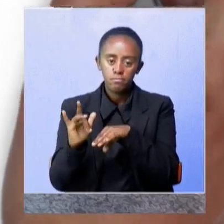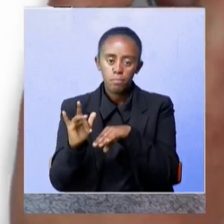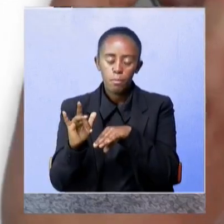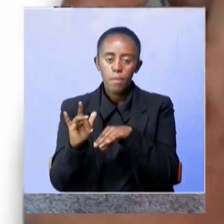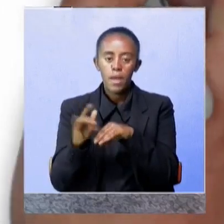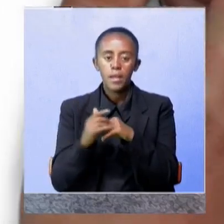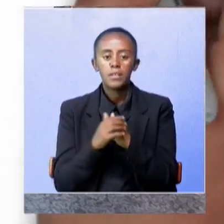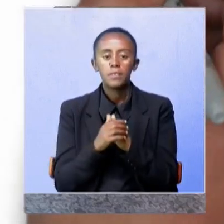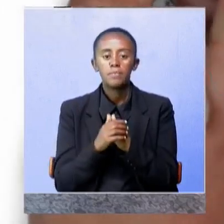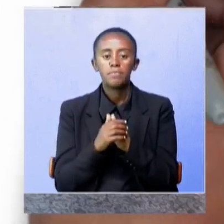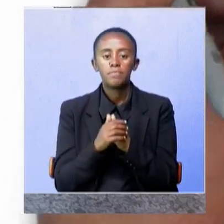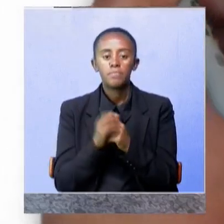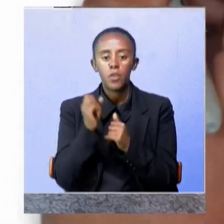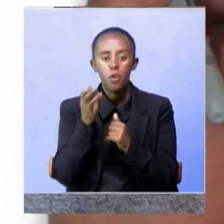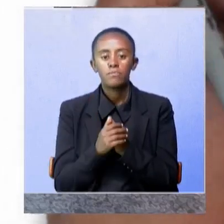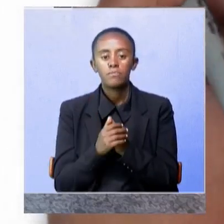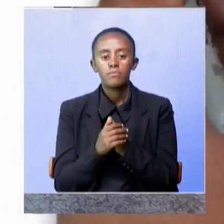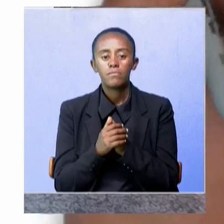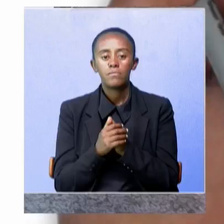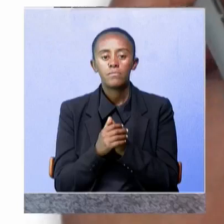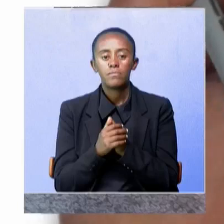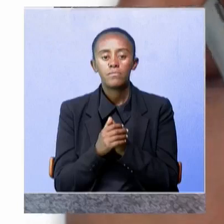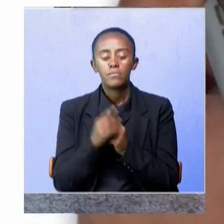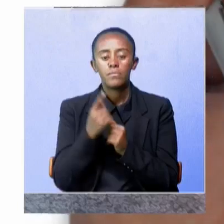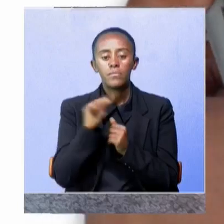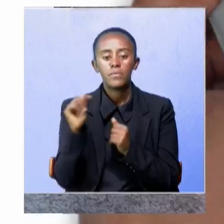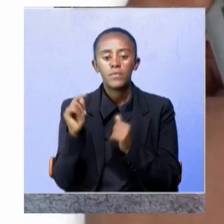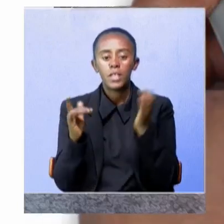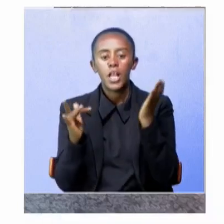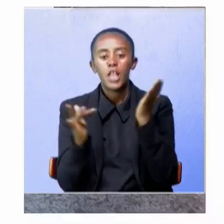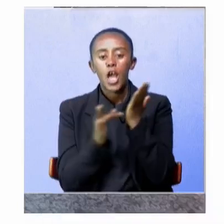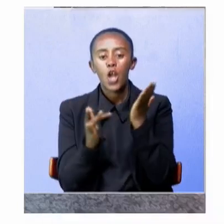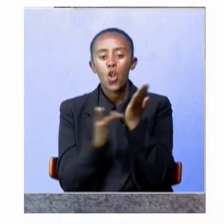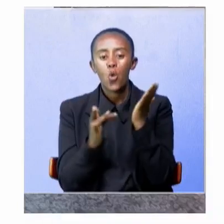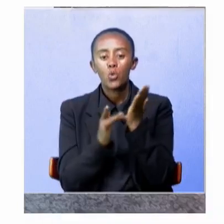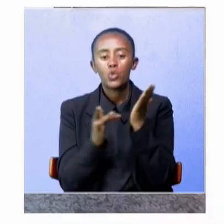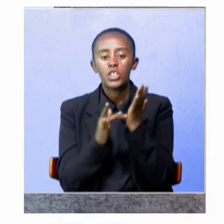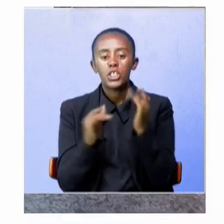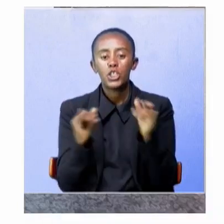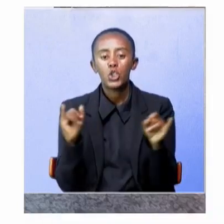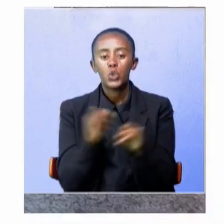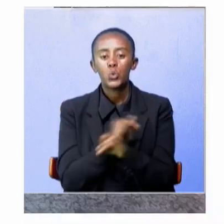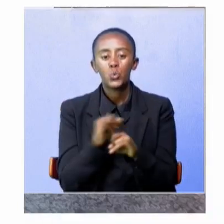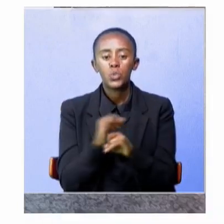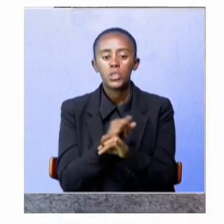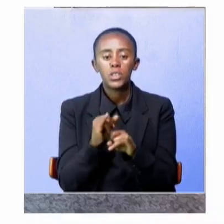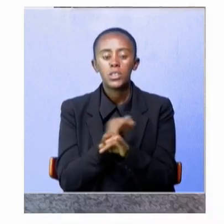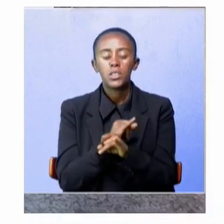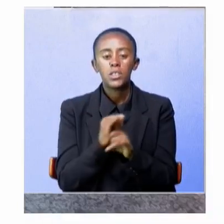blank of the technology